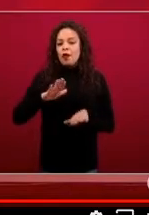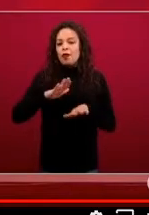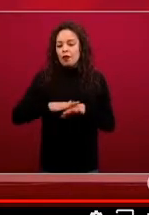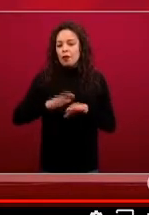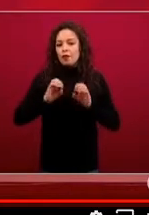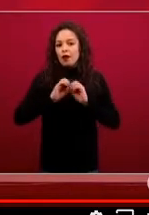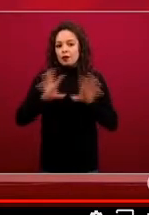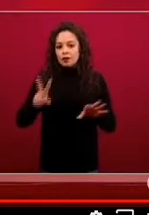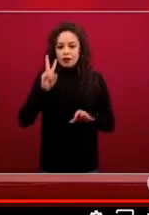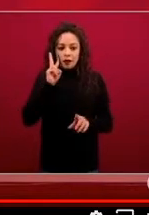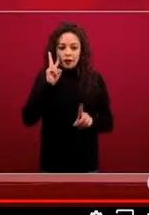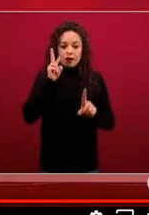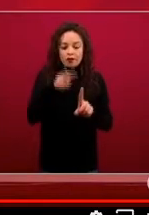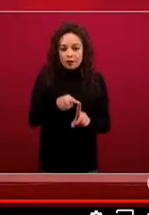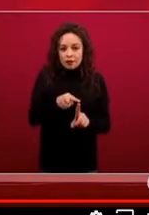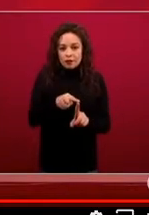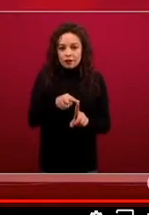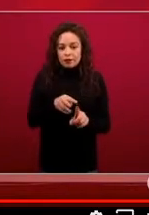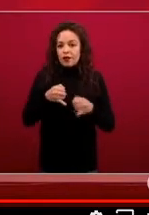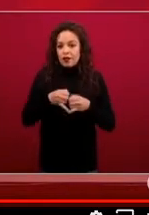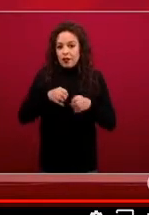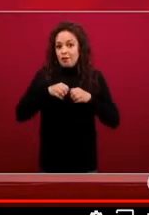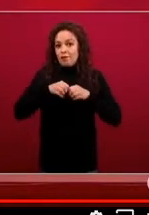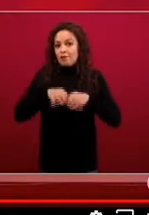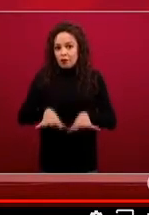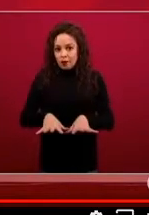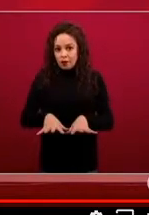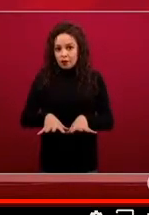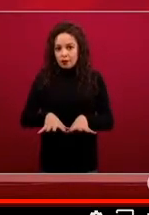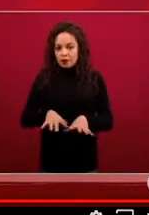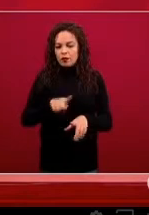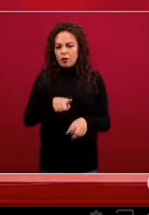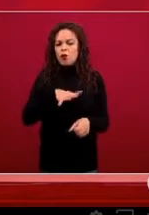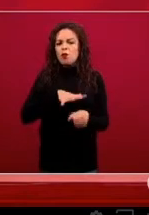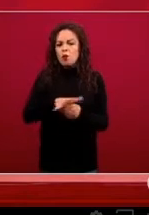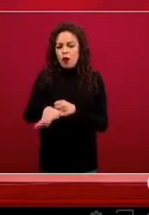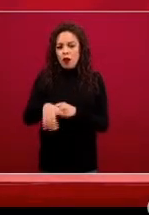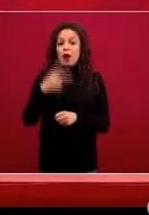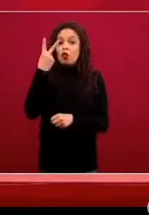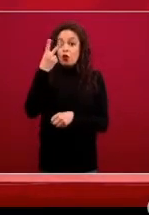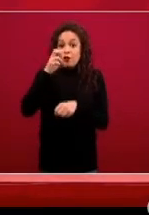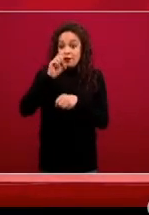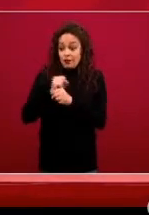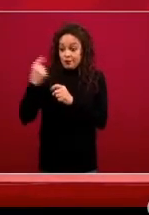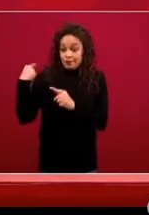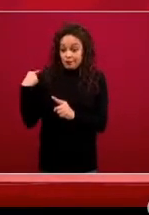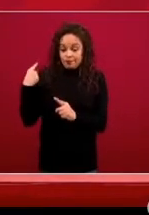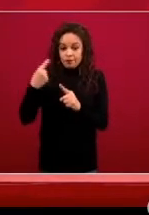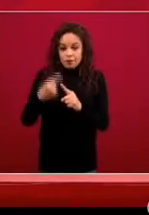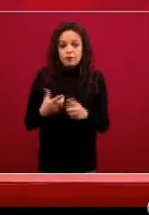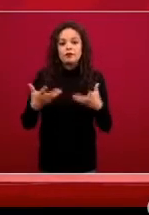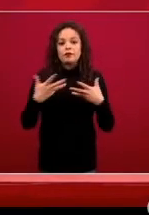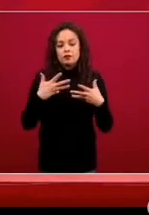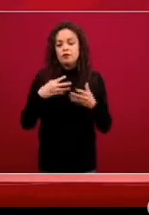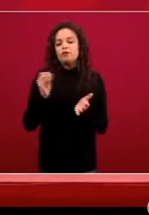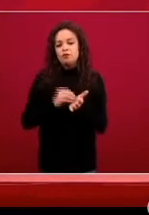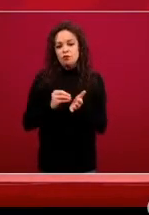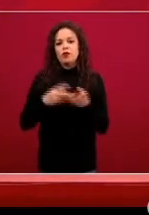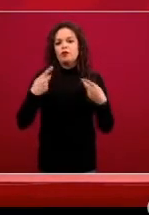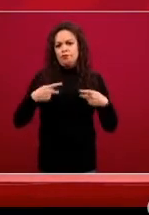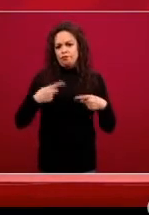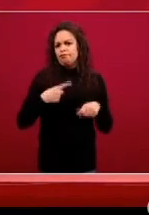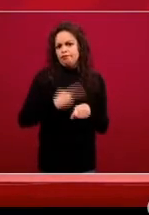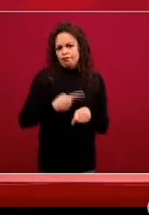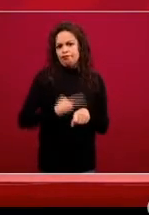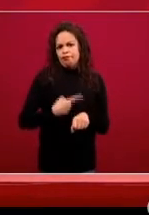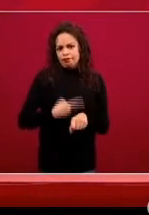los productos de información a las últimas 2 semanas, que es donde se tienen los casos activos. Y well, efectivamente, the active